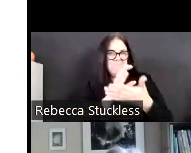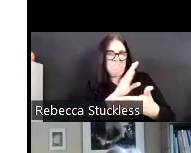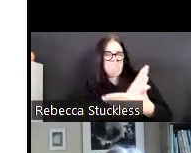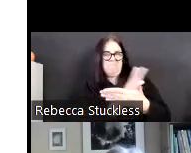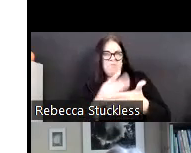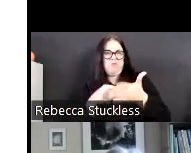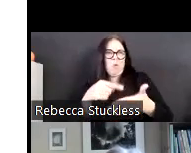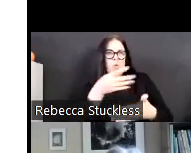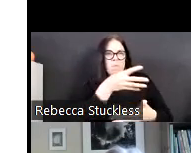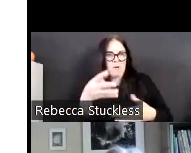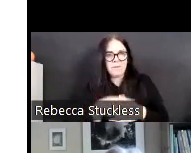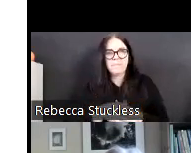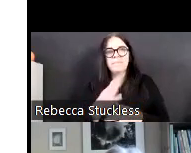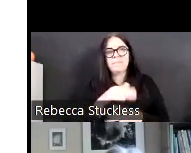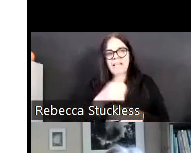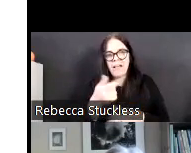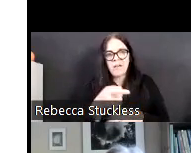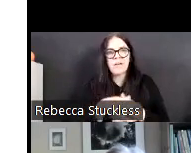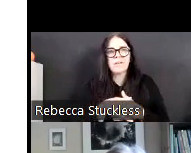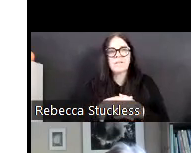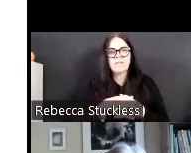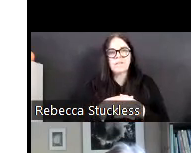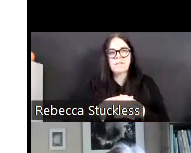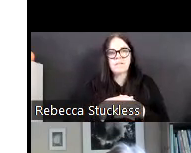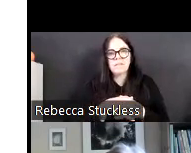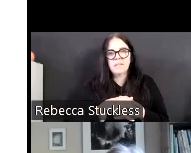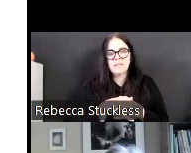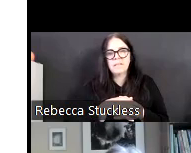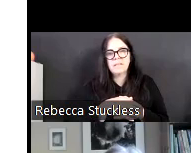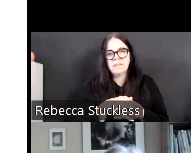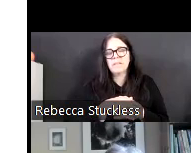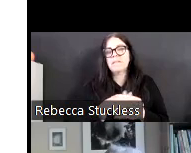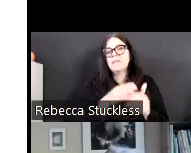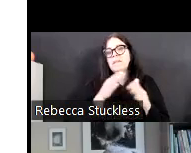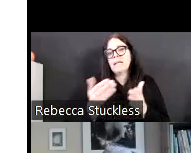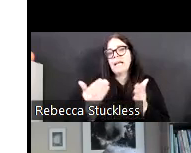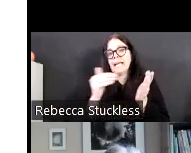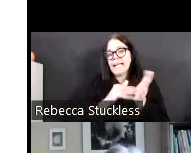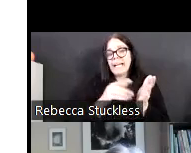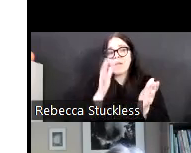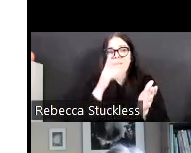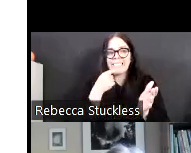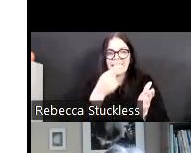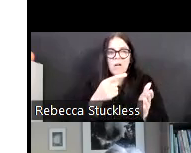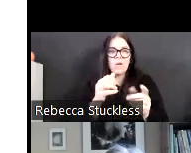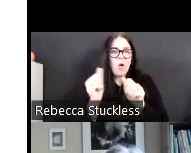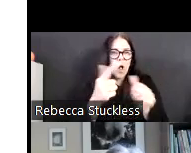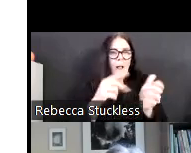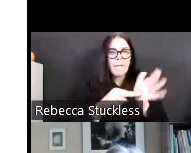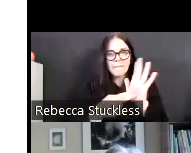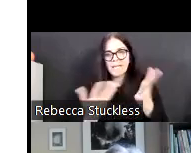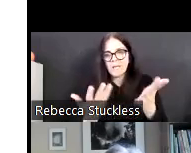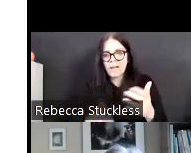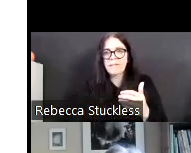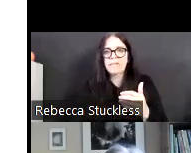And another one. They put up and down arrows to show you. Then once again they tell you what these all mean, what